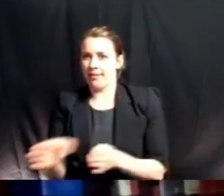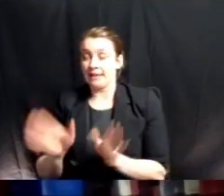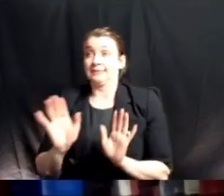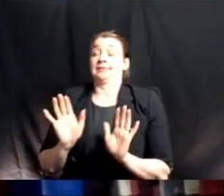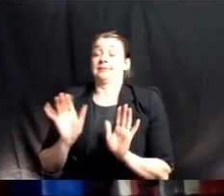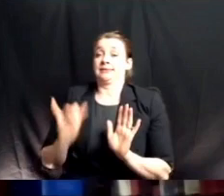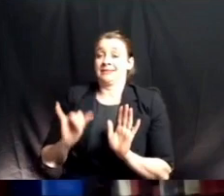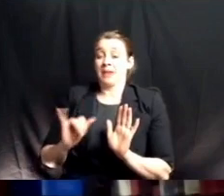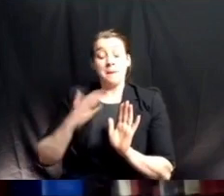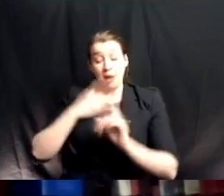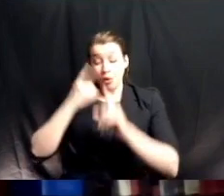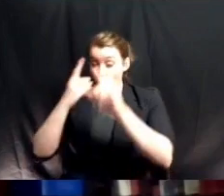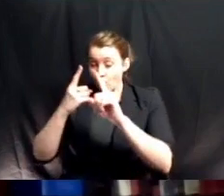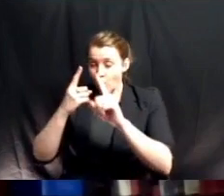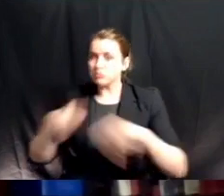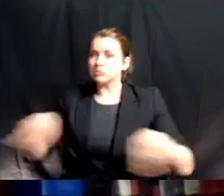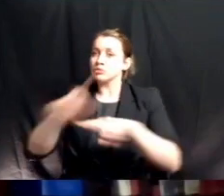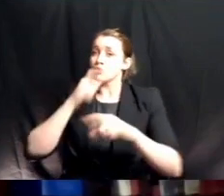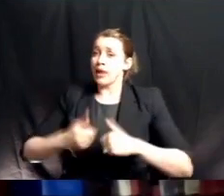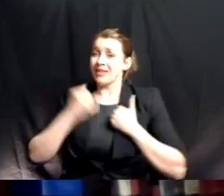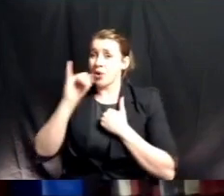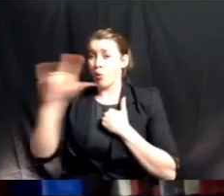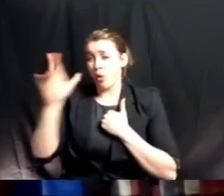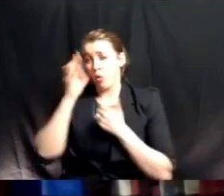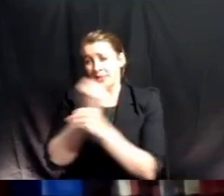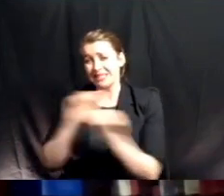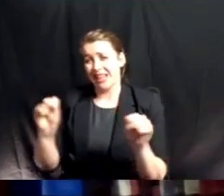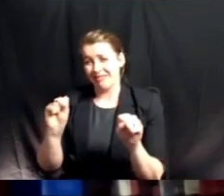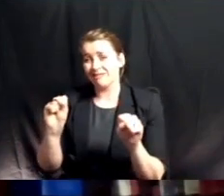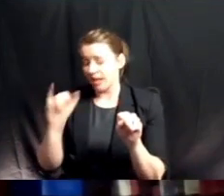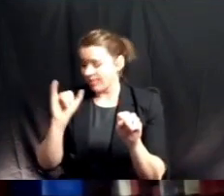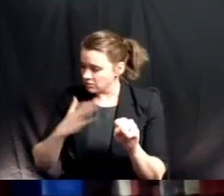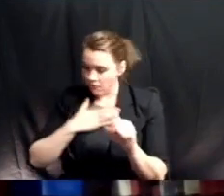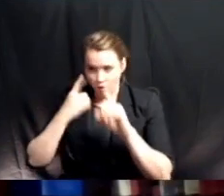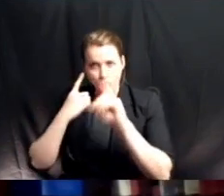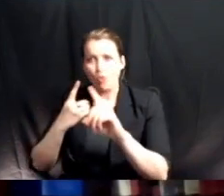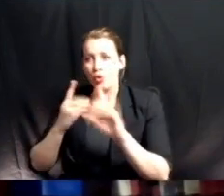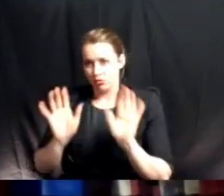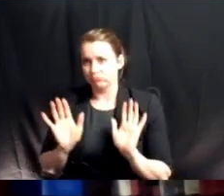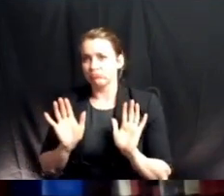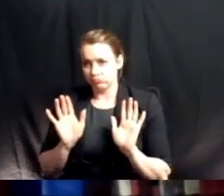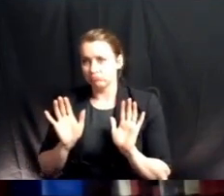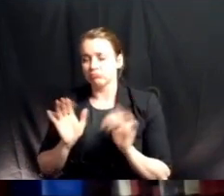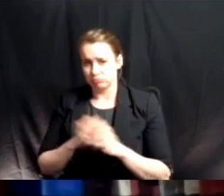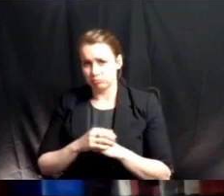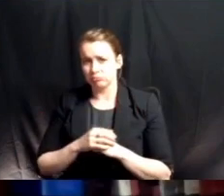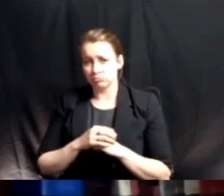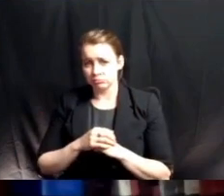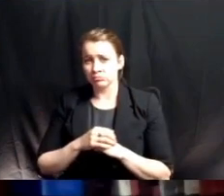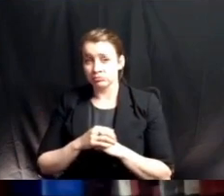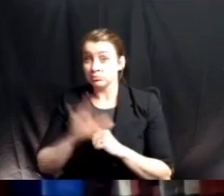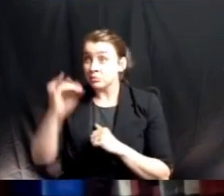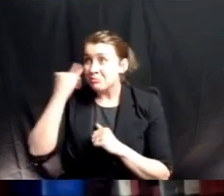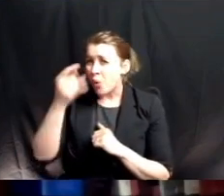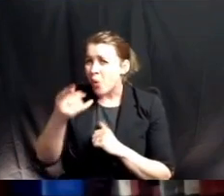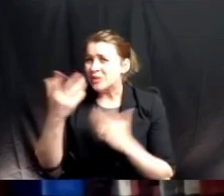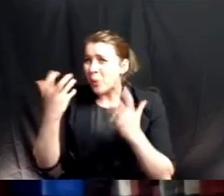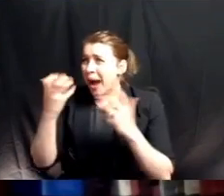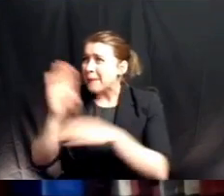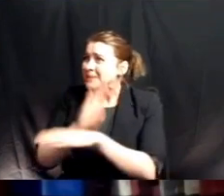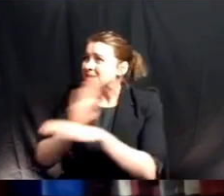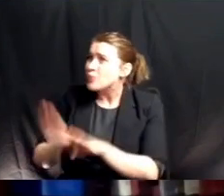Illinois safe, and I'm doing that. And remember, for those who want to restart their businesses and want